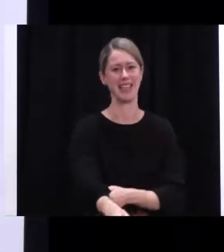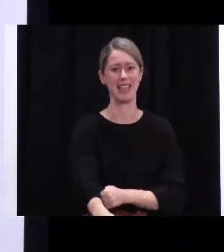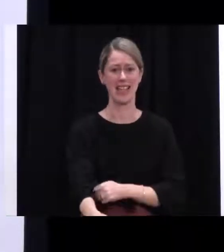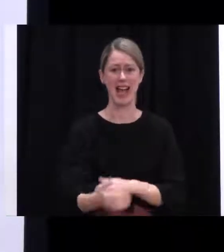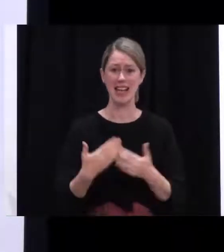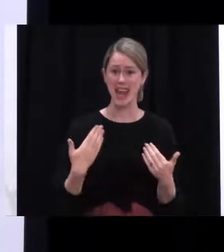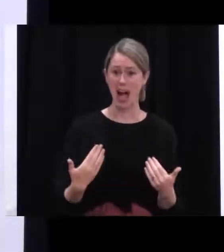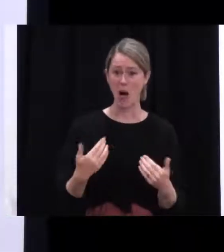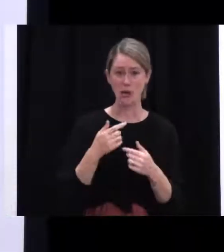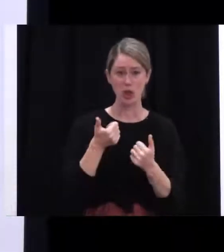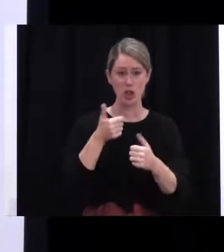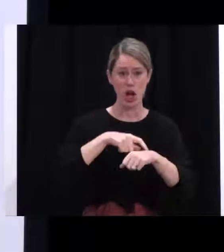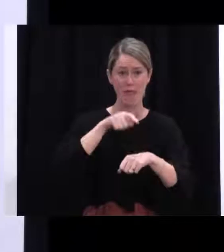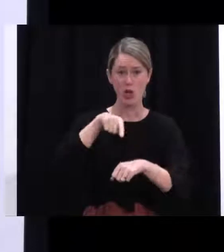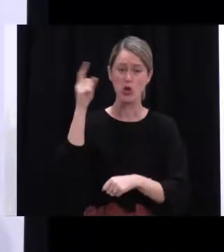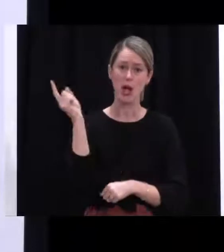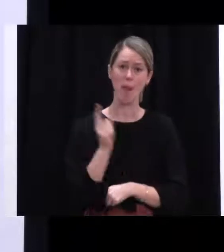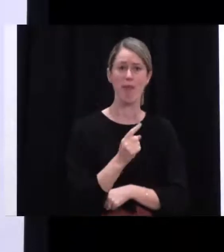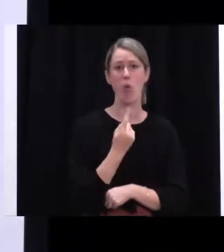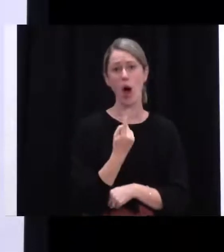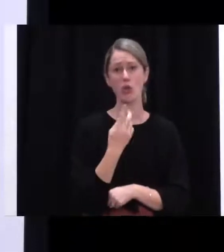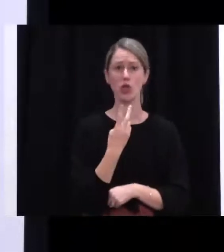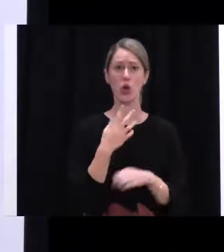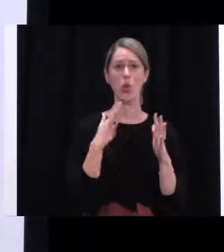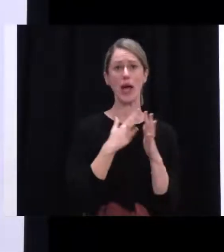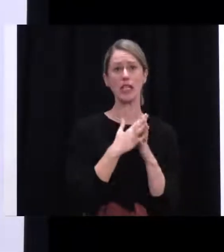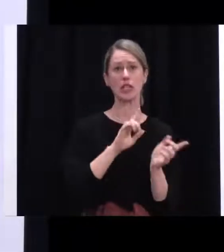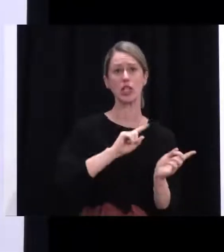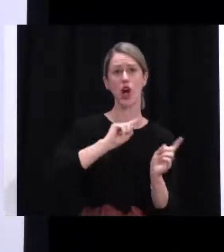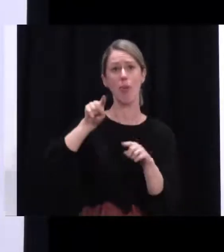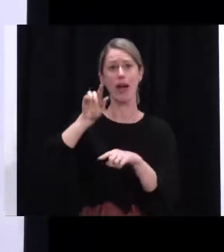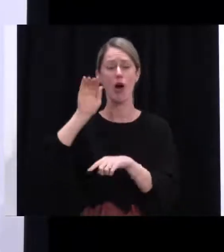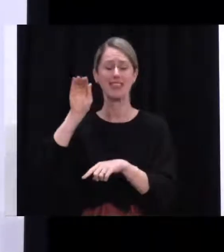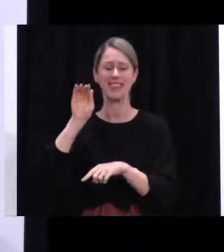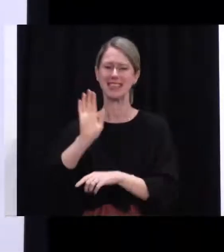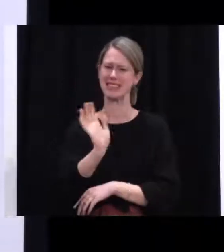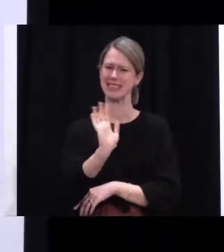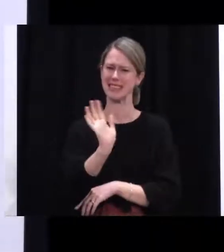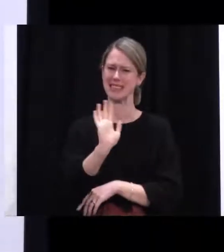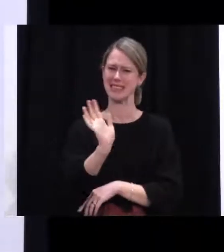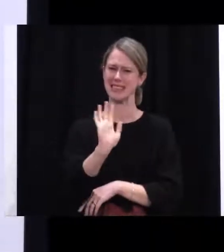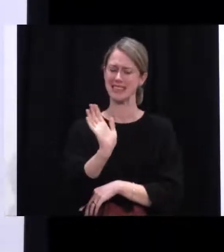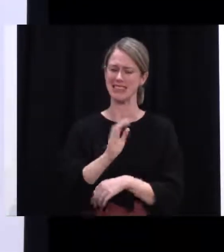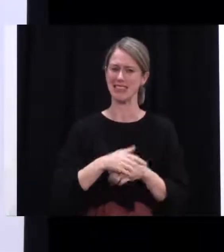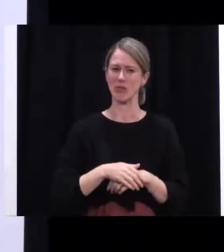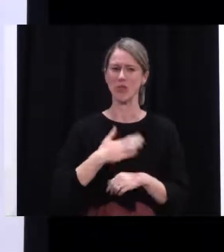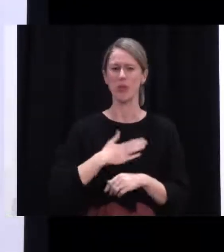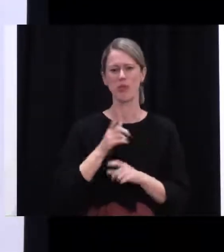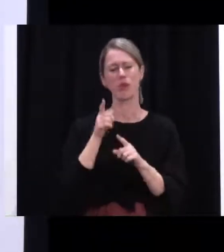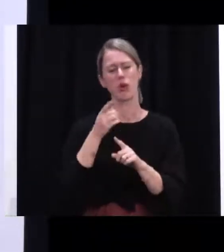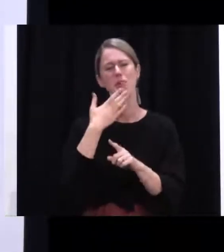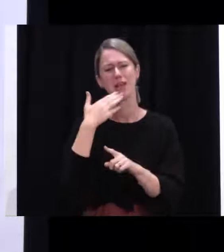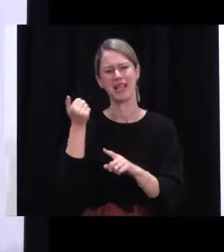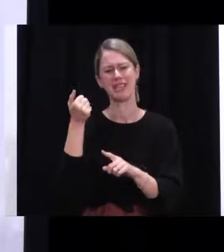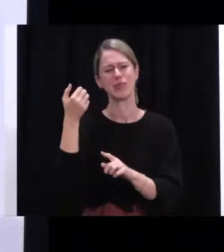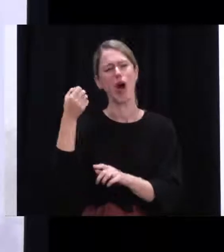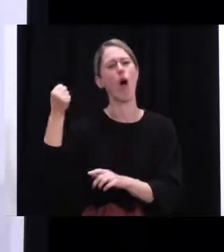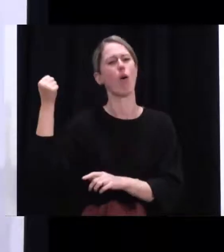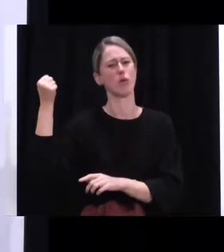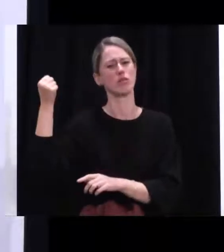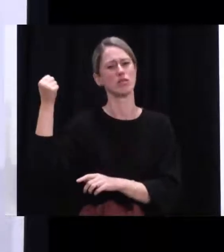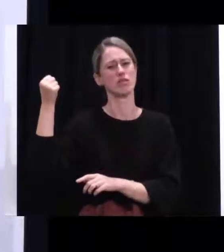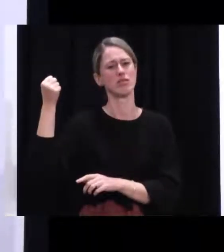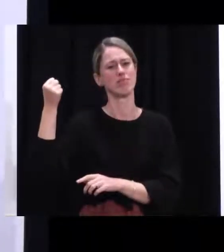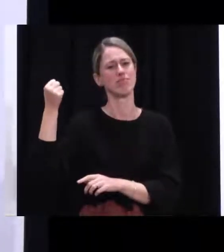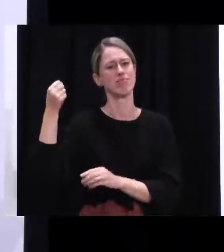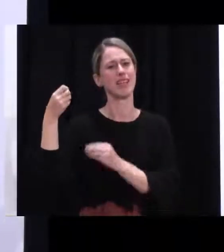a good time to come home for a holiday with the intention of returning back to where you are. We do need you to play your part by